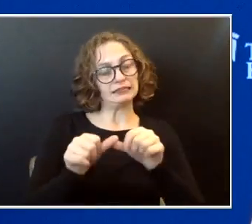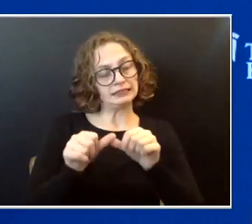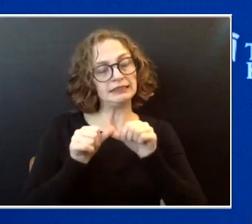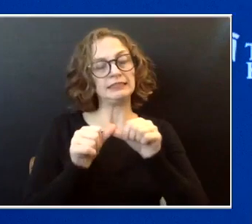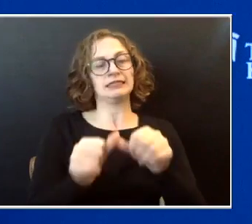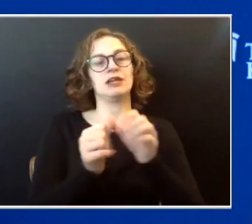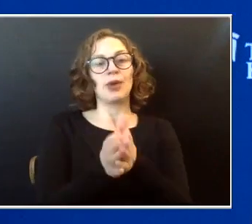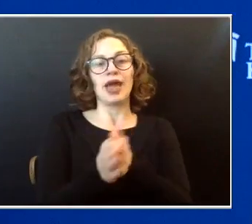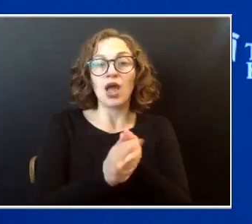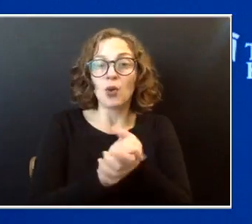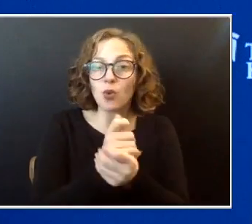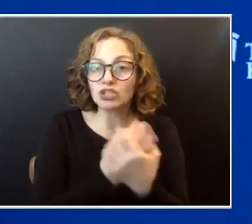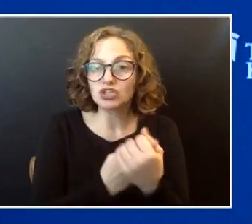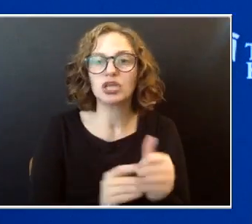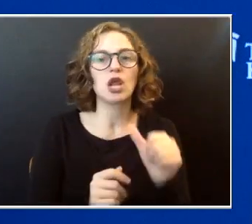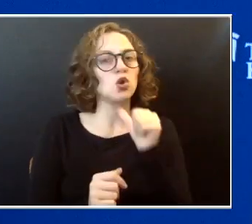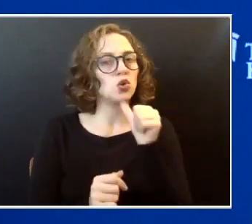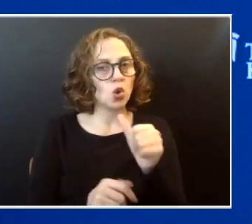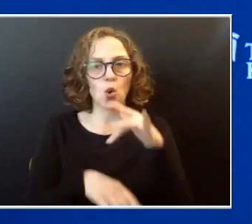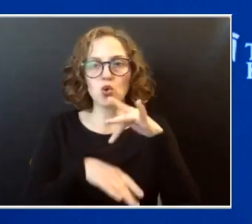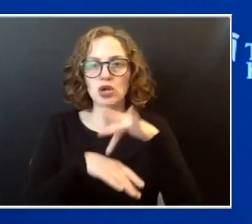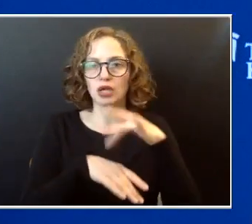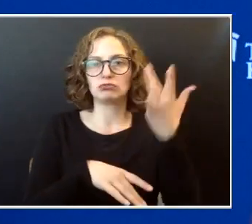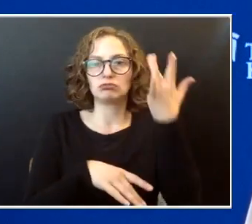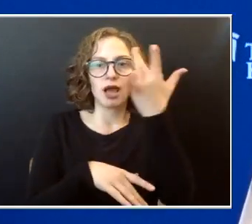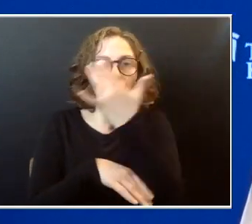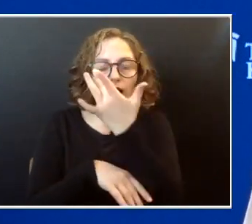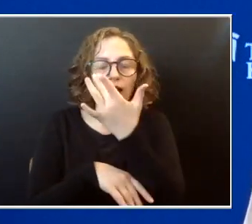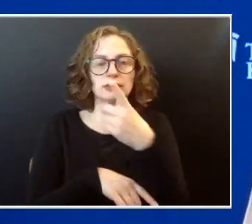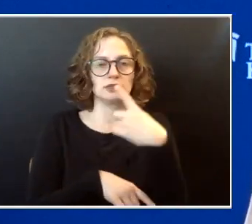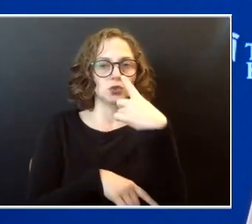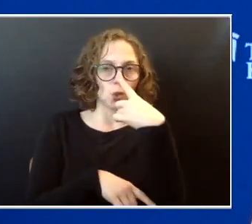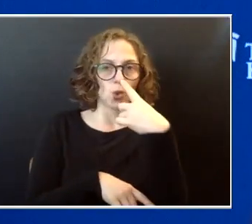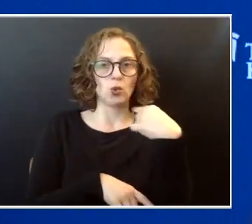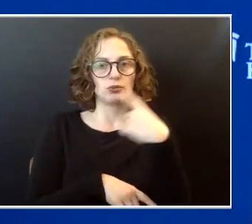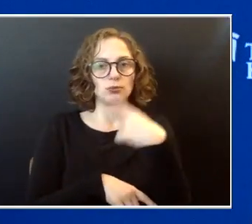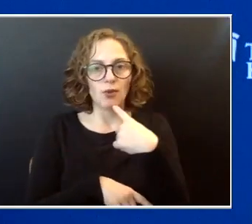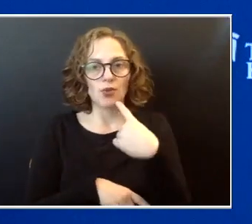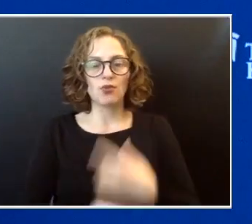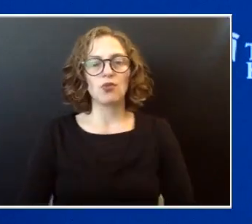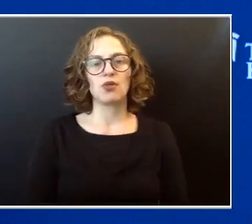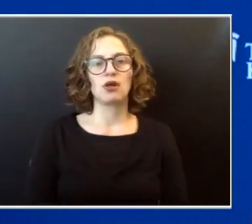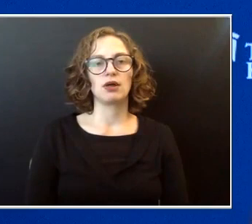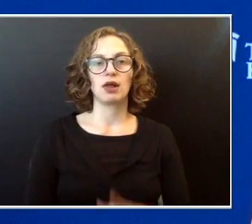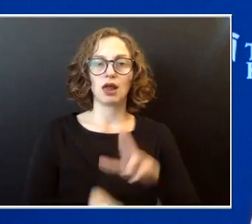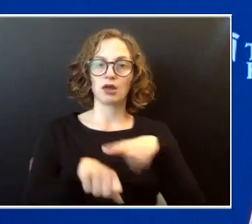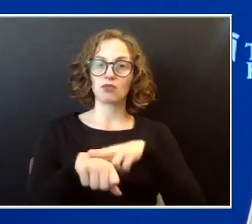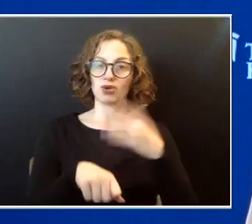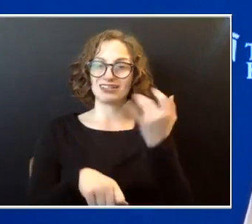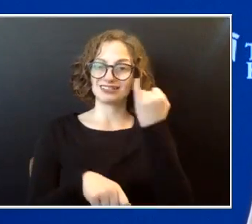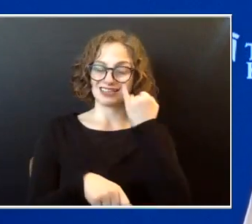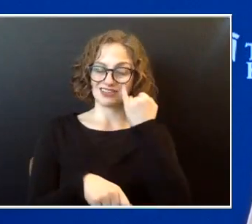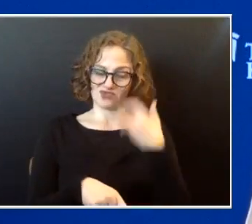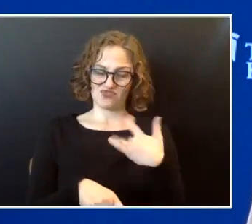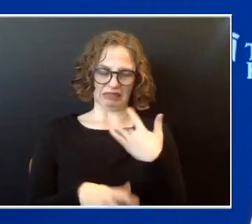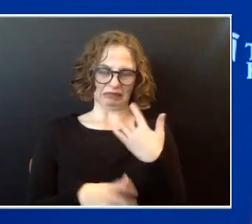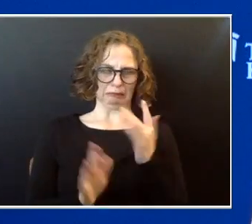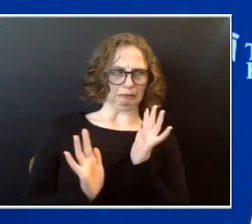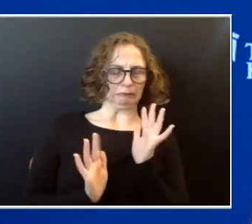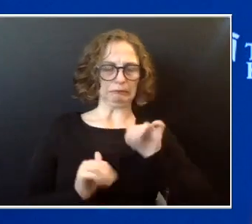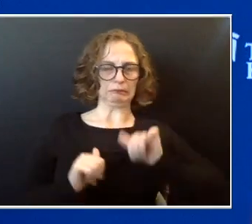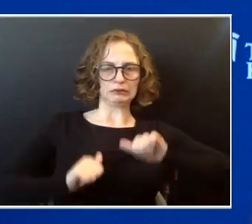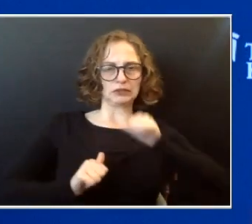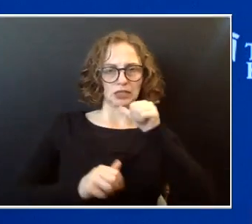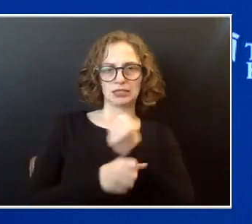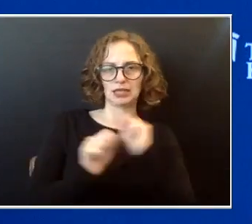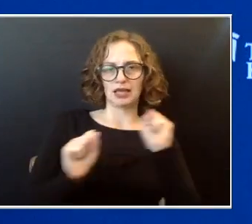your eyes, your nose, and your mouth. And of course, if you feel unsafe, it's always okay to wear a mask. That will help reduce the